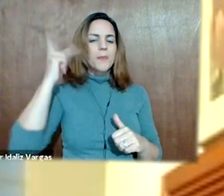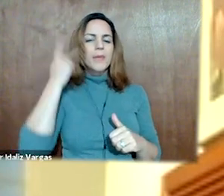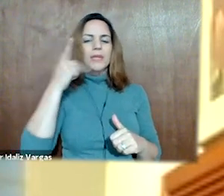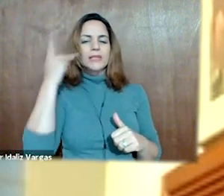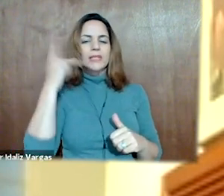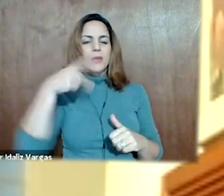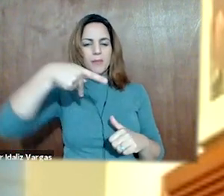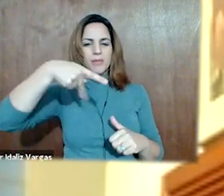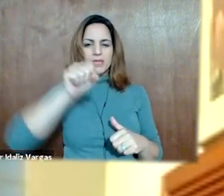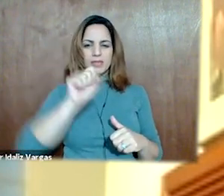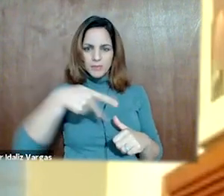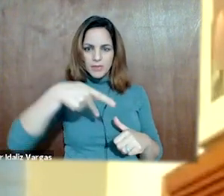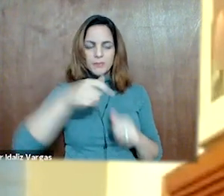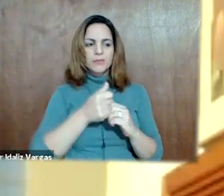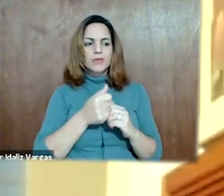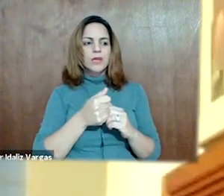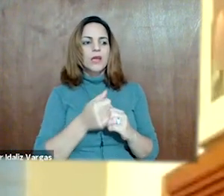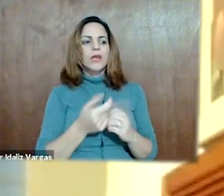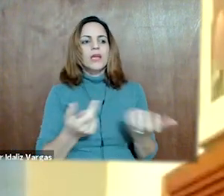it was much more a